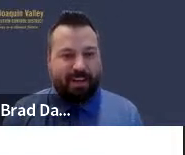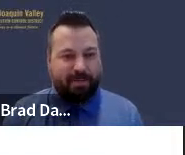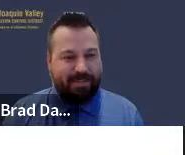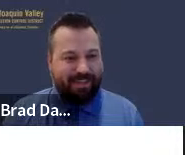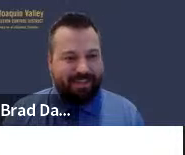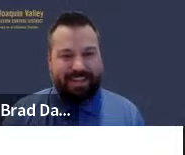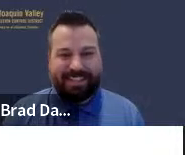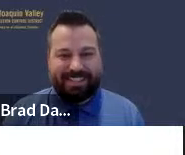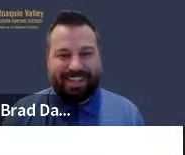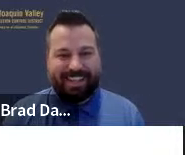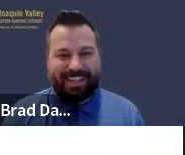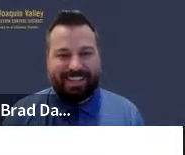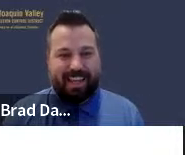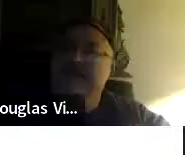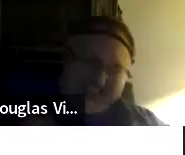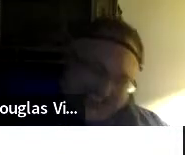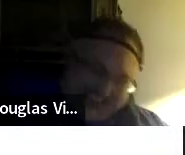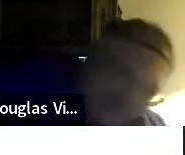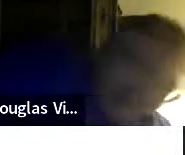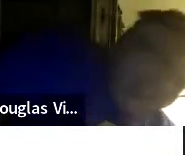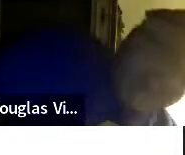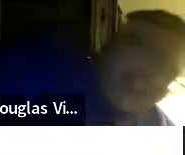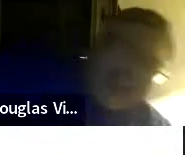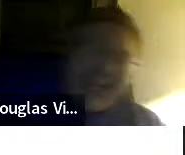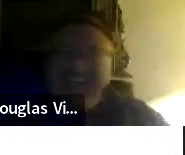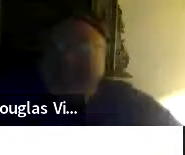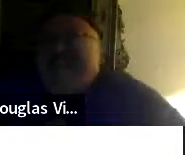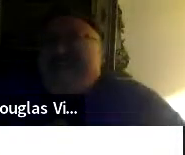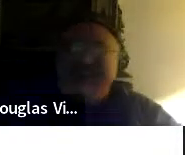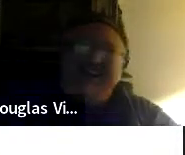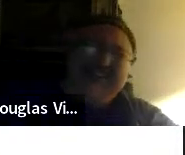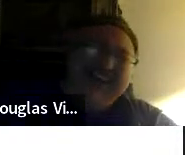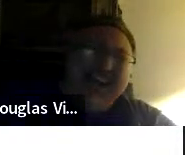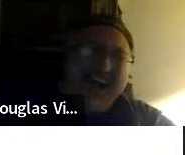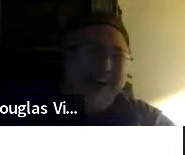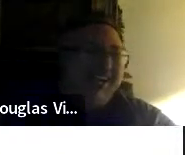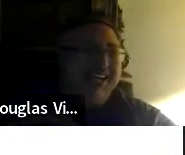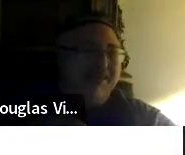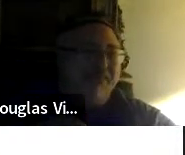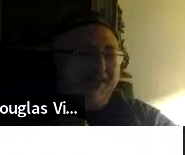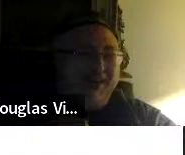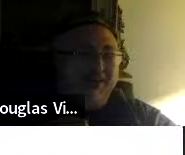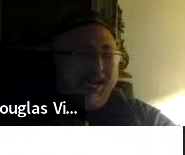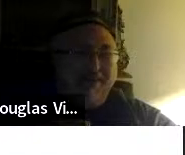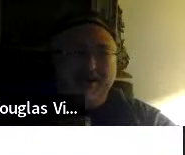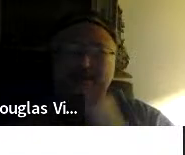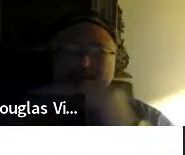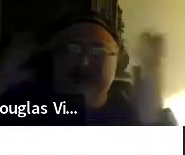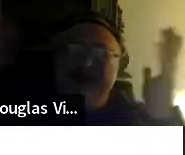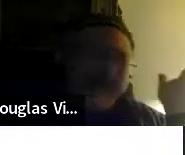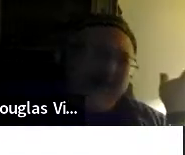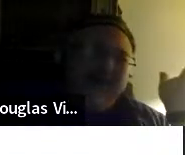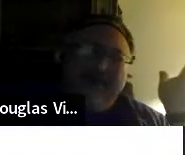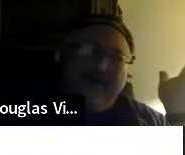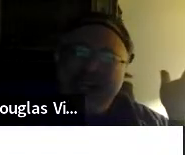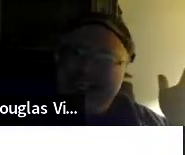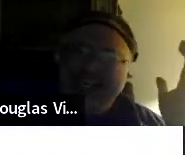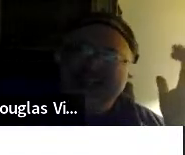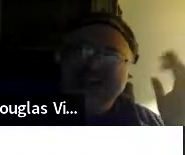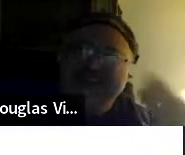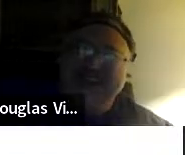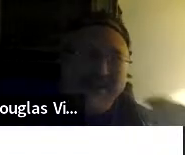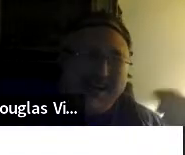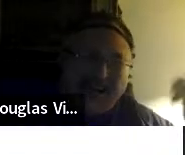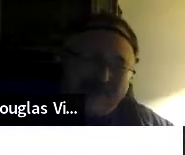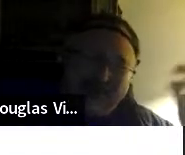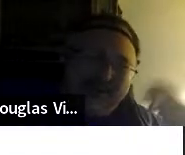jumped the gun on me, Douglas. Okay, I'm sorry. I was kind of surprised. Like, what happened to all the rest? You